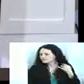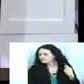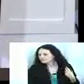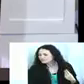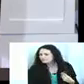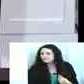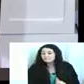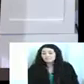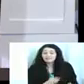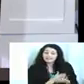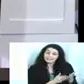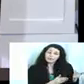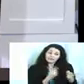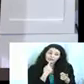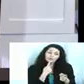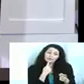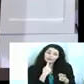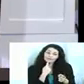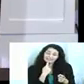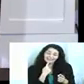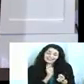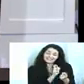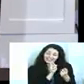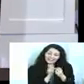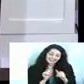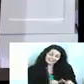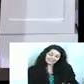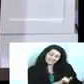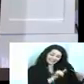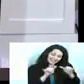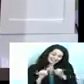Some of us have said exactly those same things.